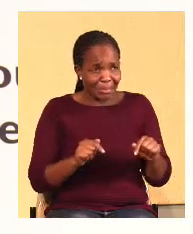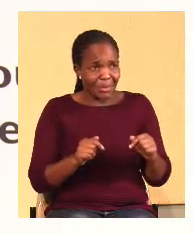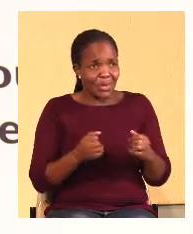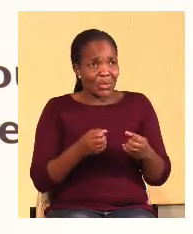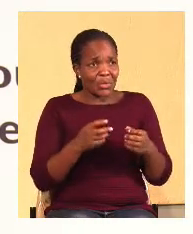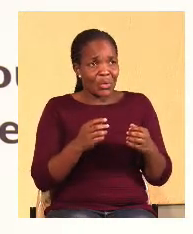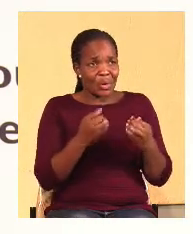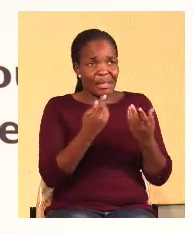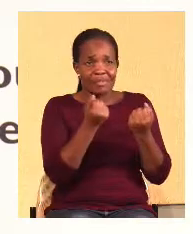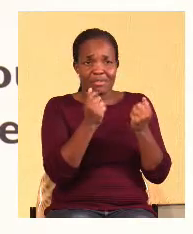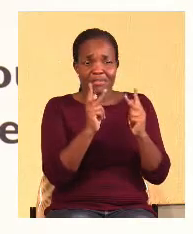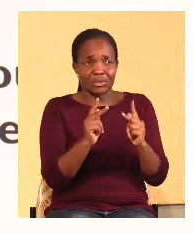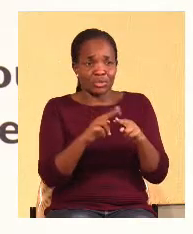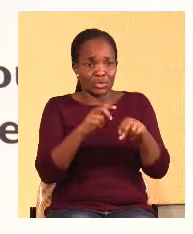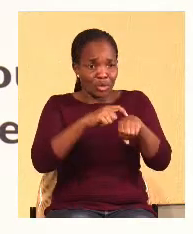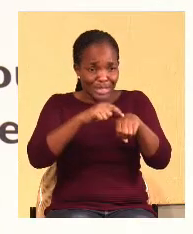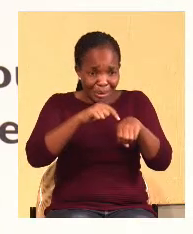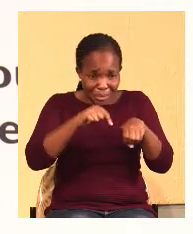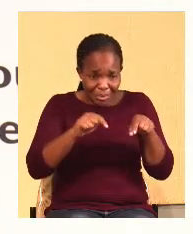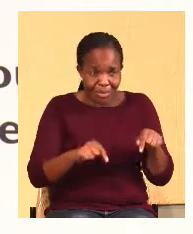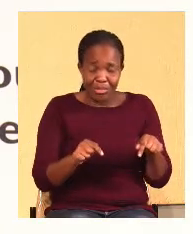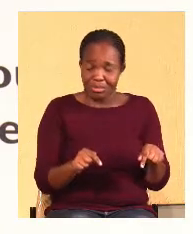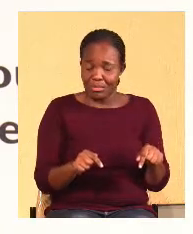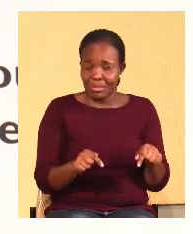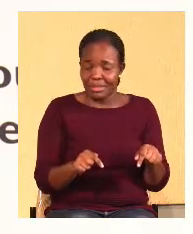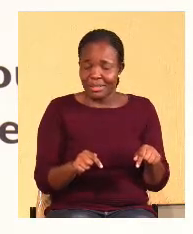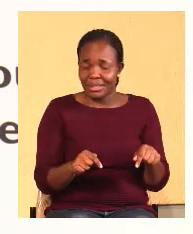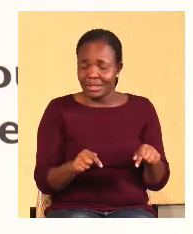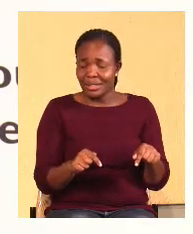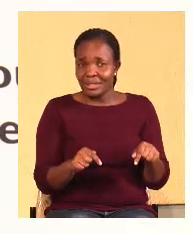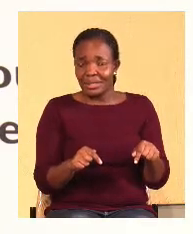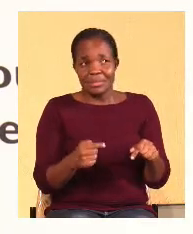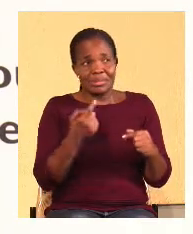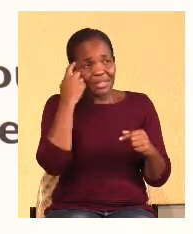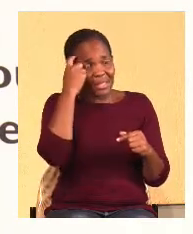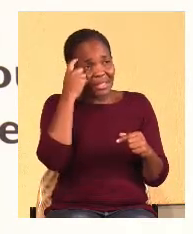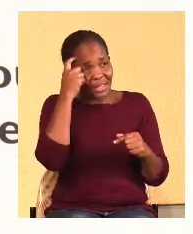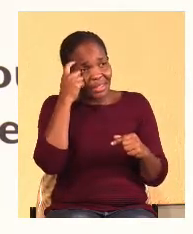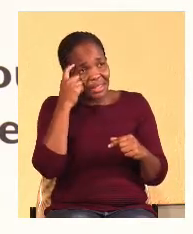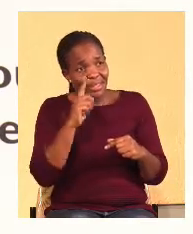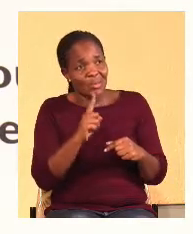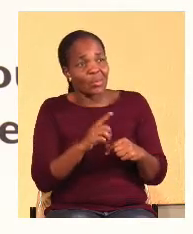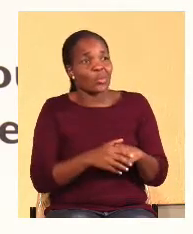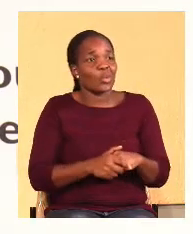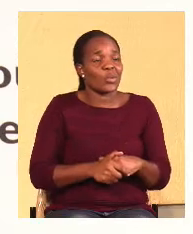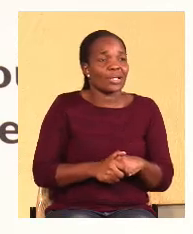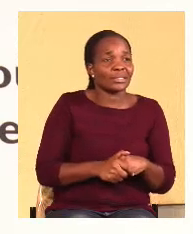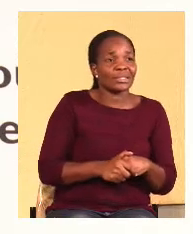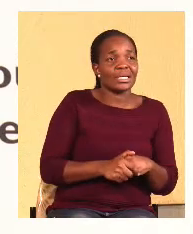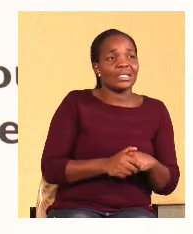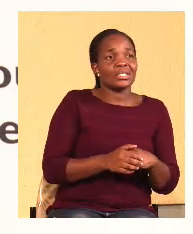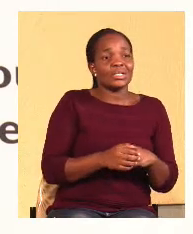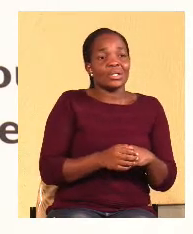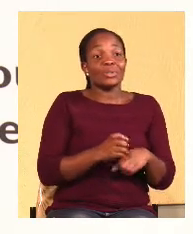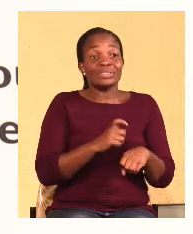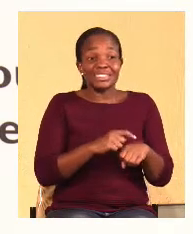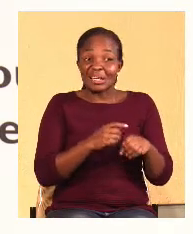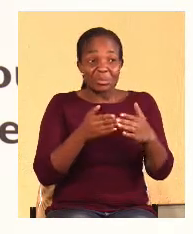people use this opportunity or what they think are spaces in the regulations